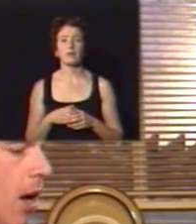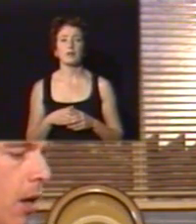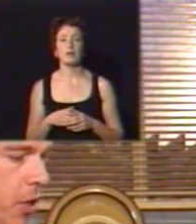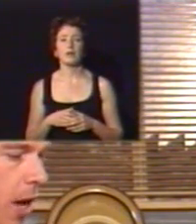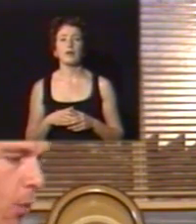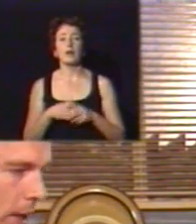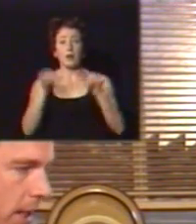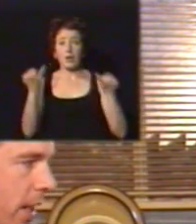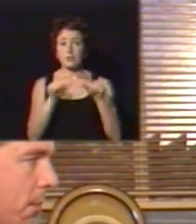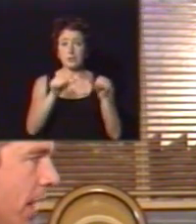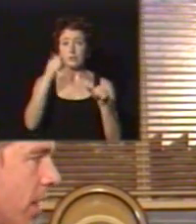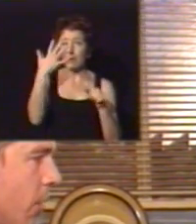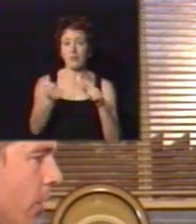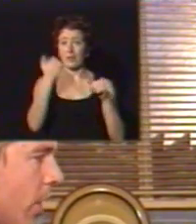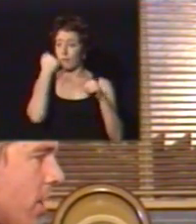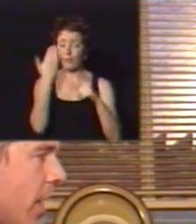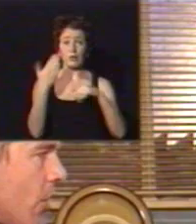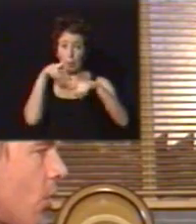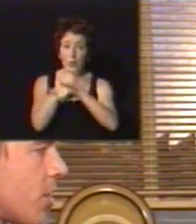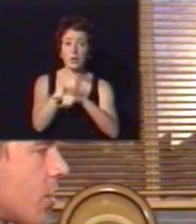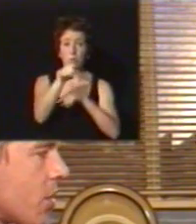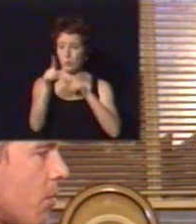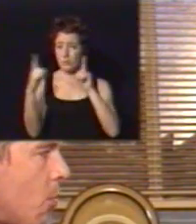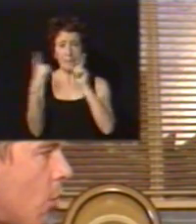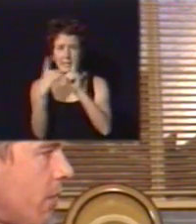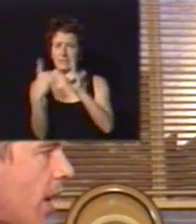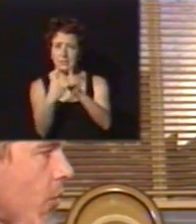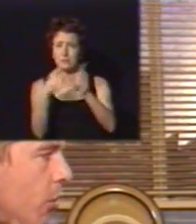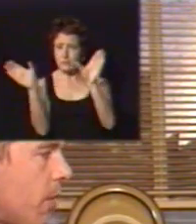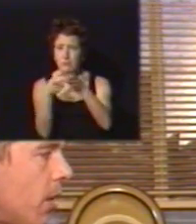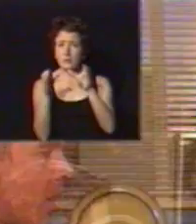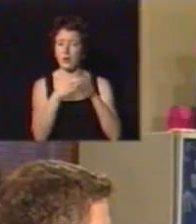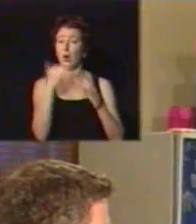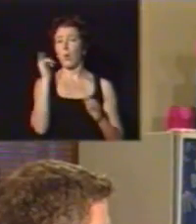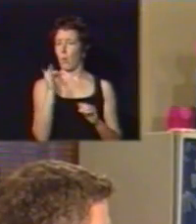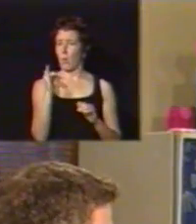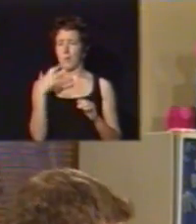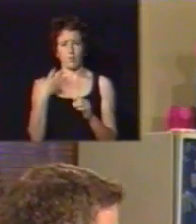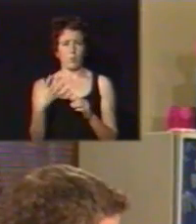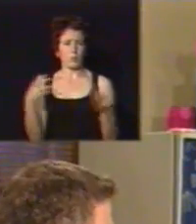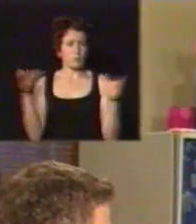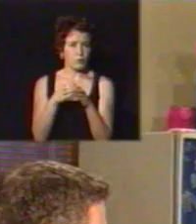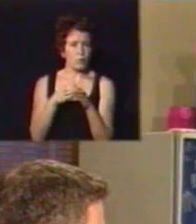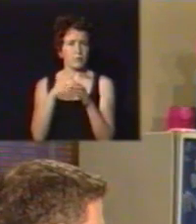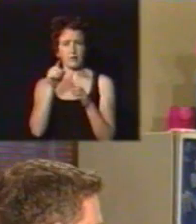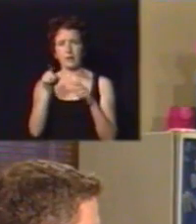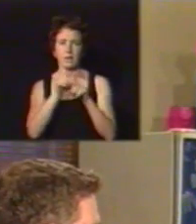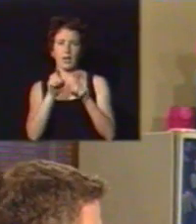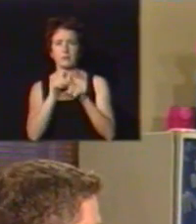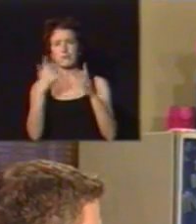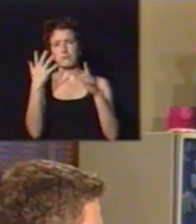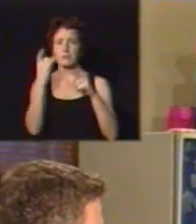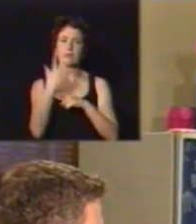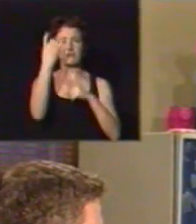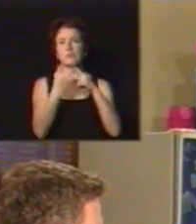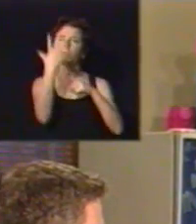do you have a weekly meeting where you all get together, or is it just more of a group that that runs on a continual basis that